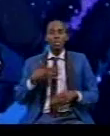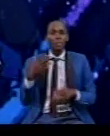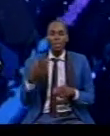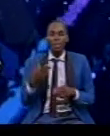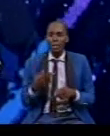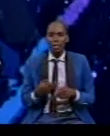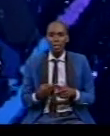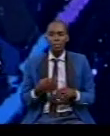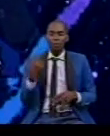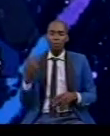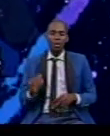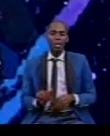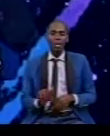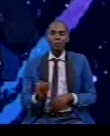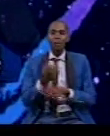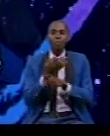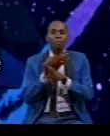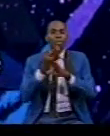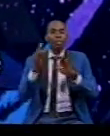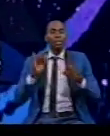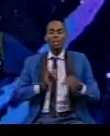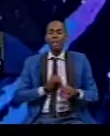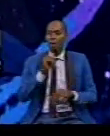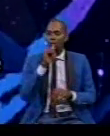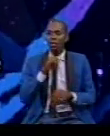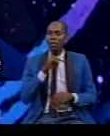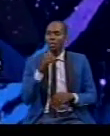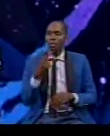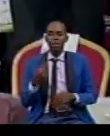at the people, you will see clearly.